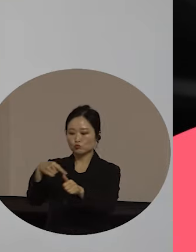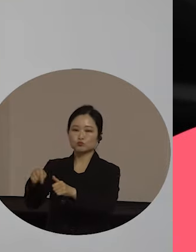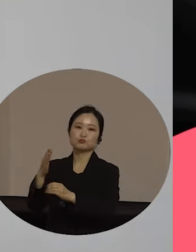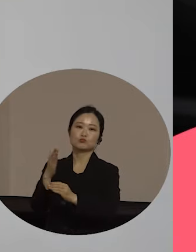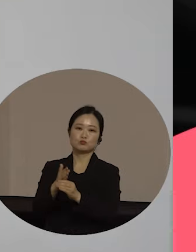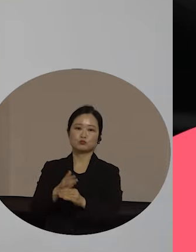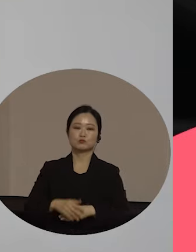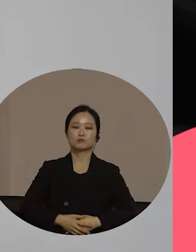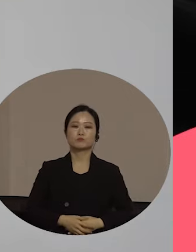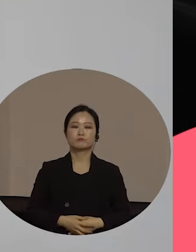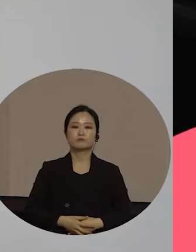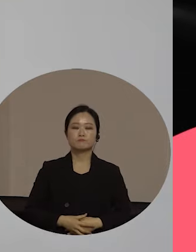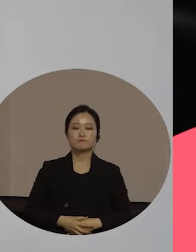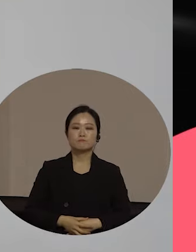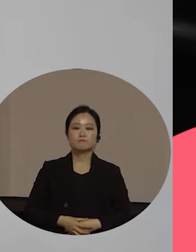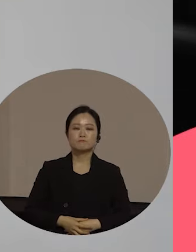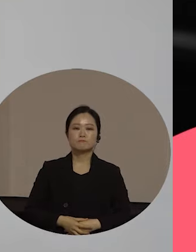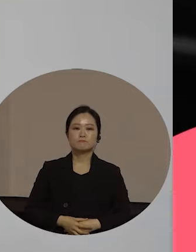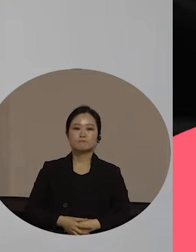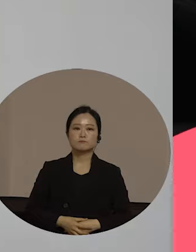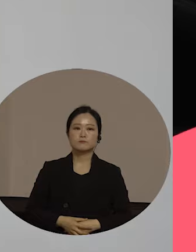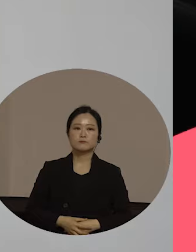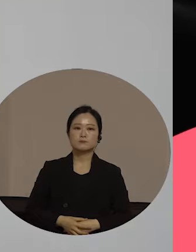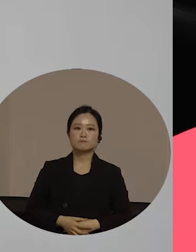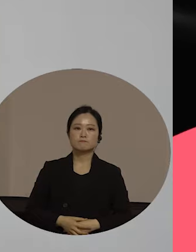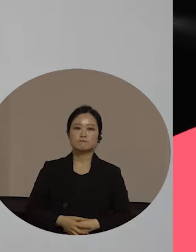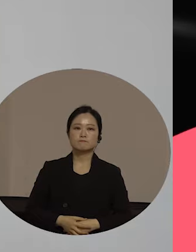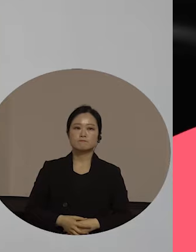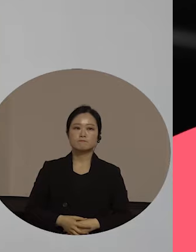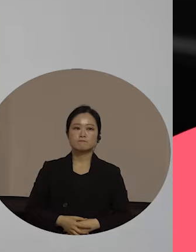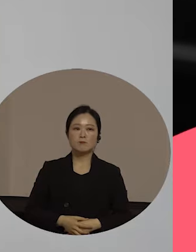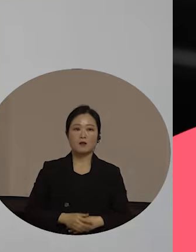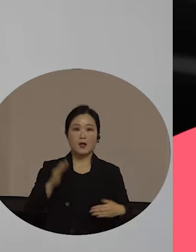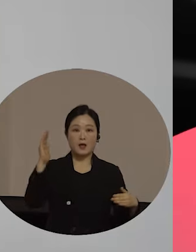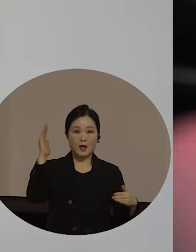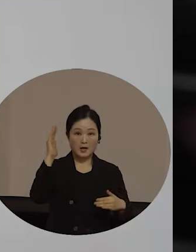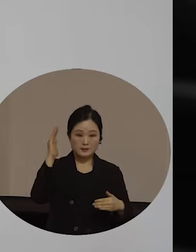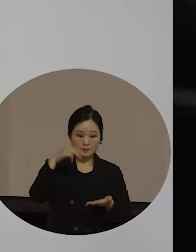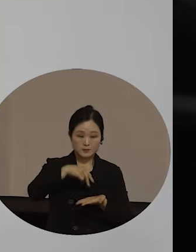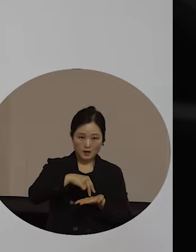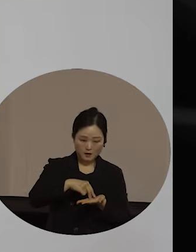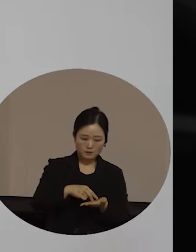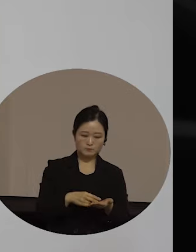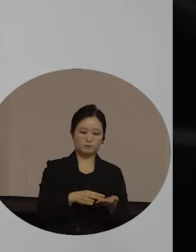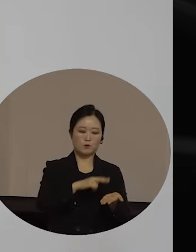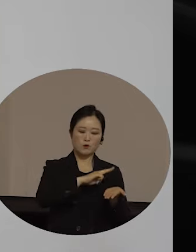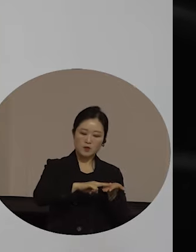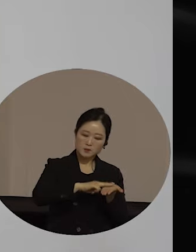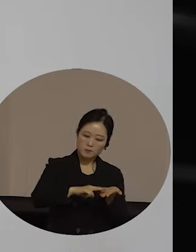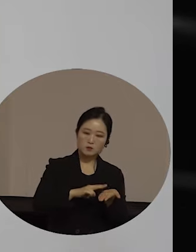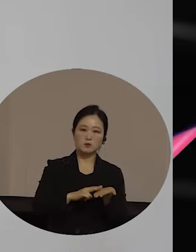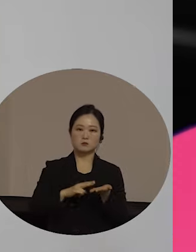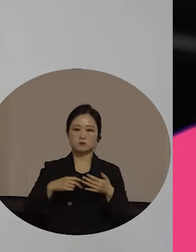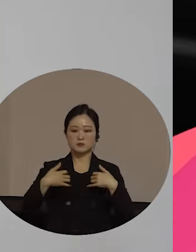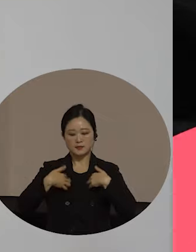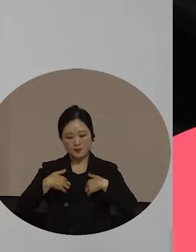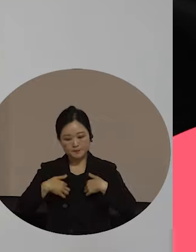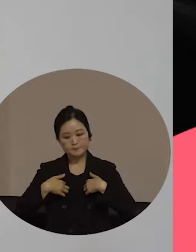create interactive stories, games, as well as animations, fostering digital literacy and creative